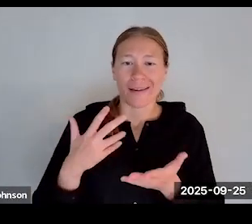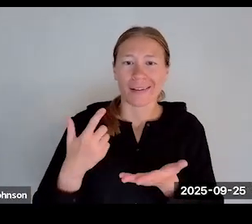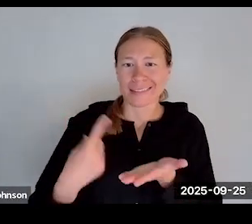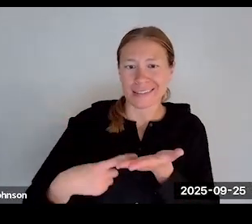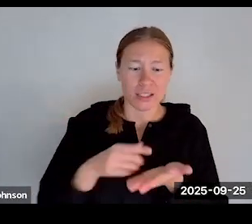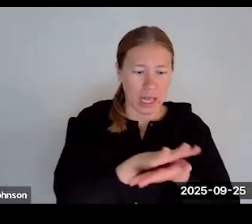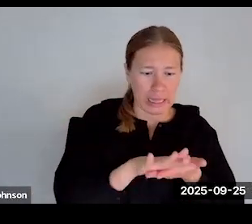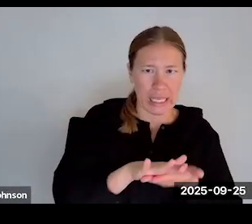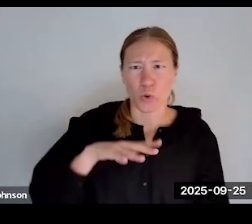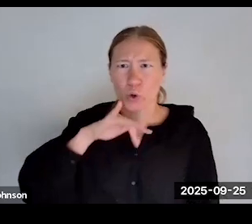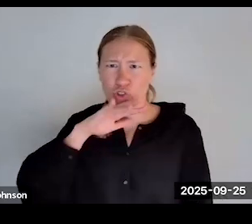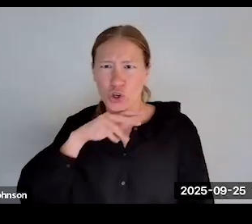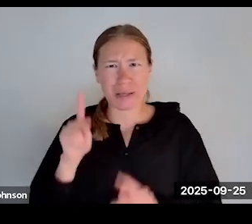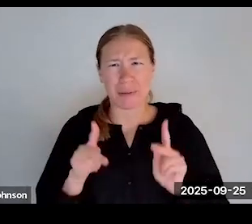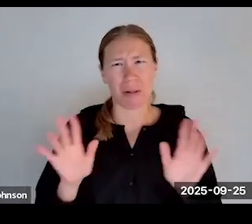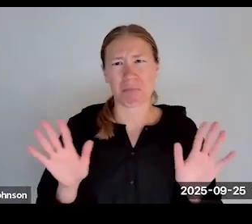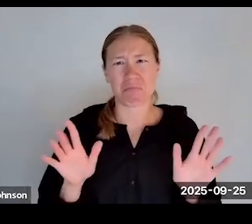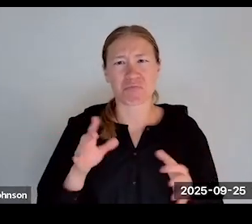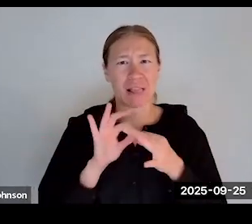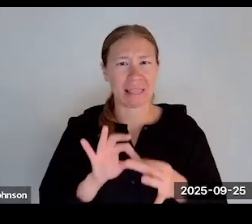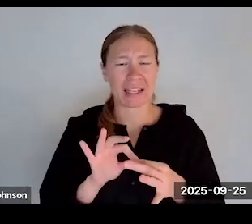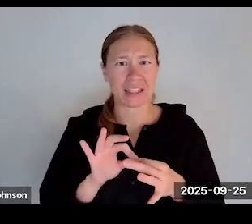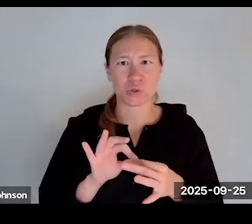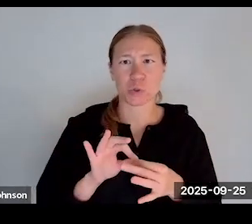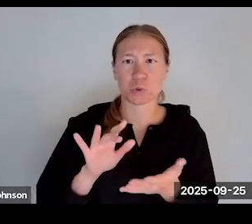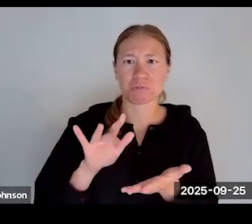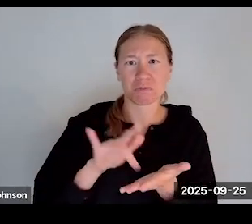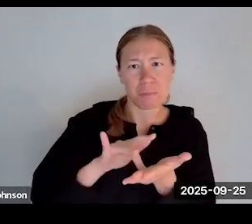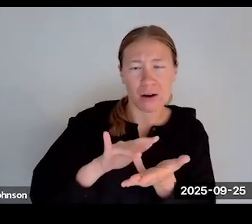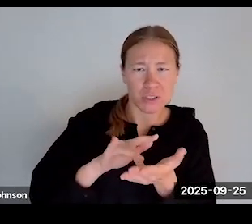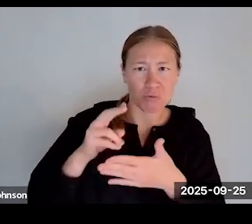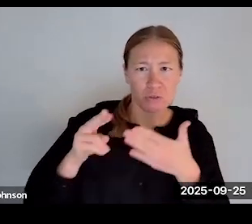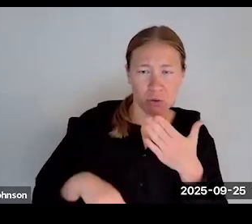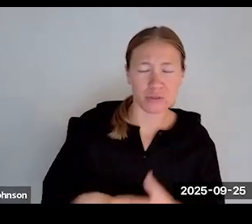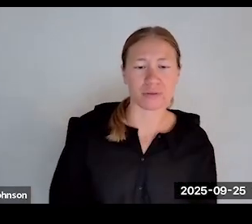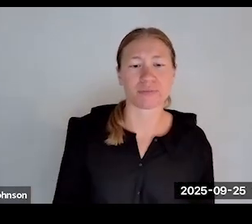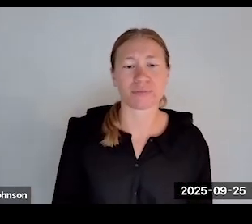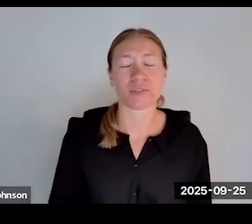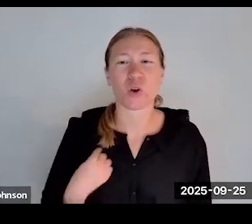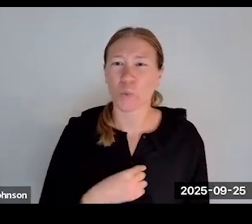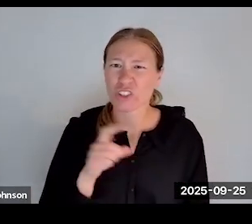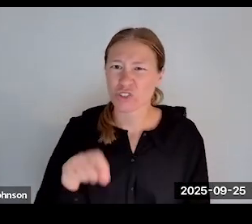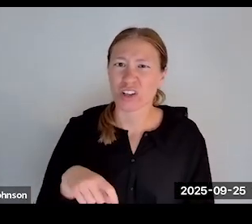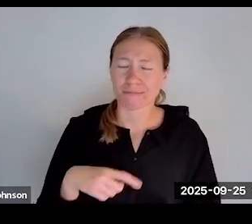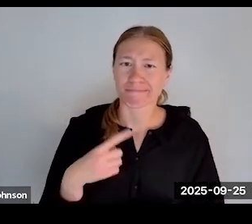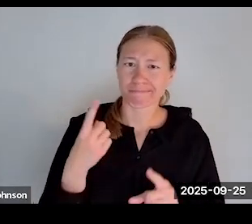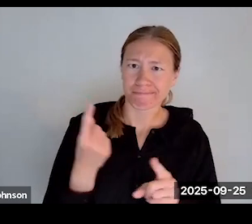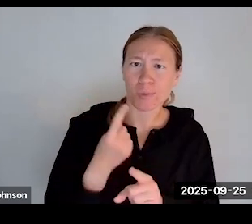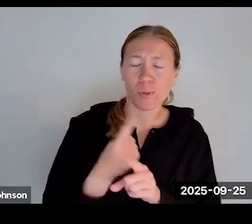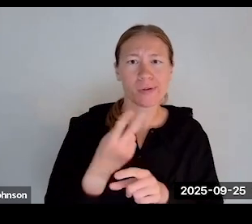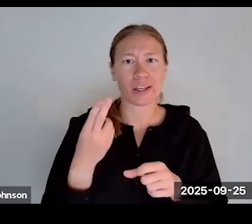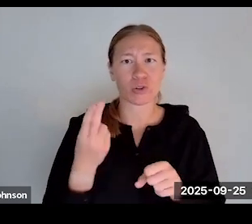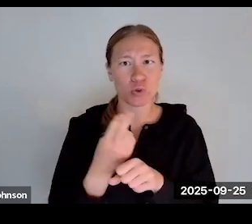or dirty due to their toxicology results. We want to really be sure that we are utilizing